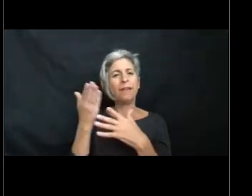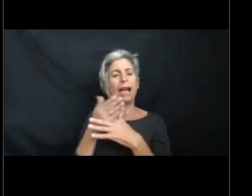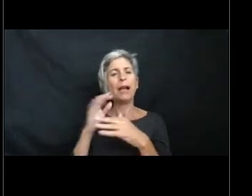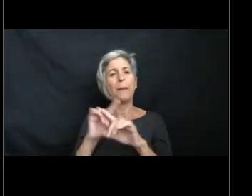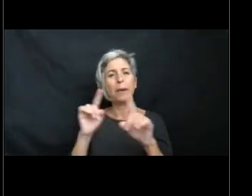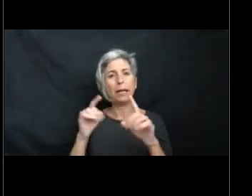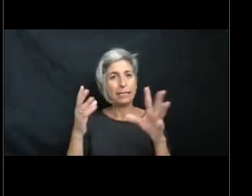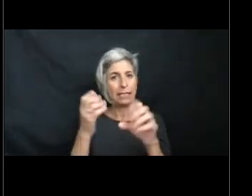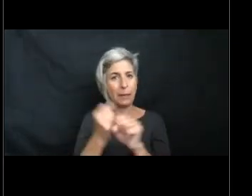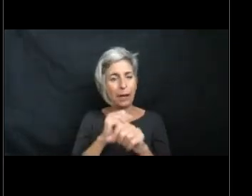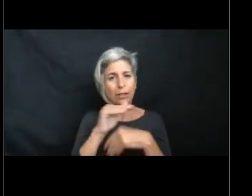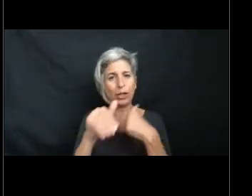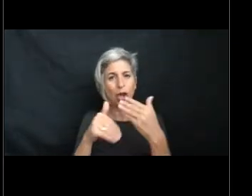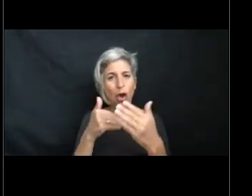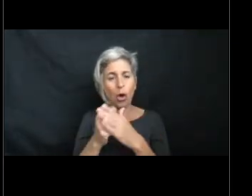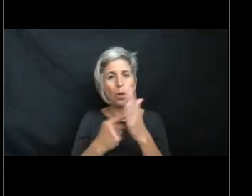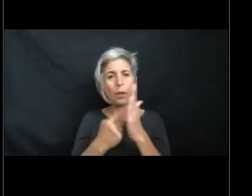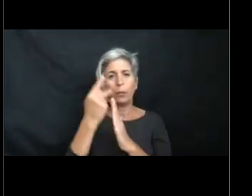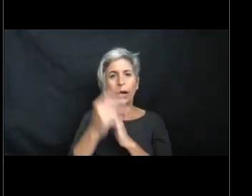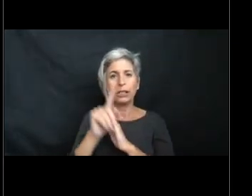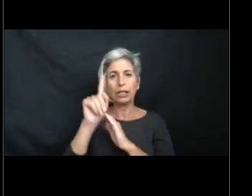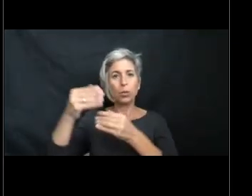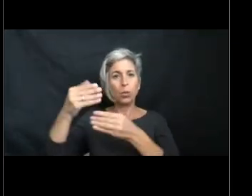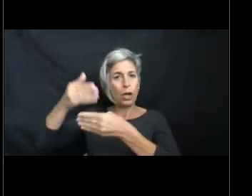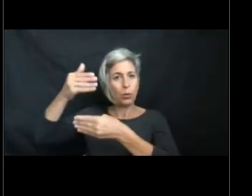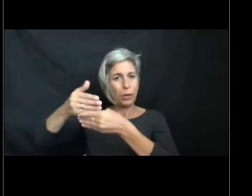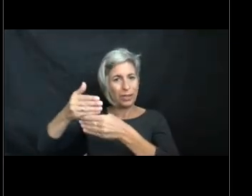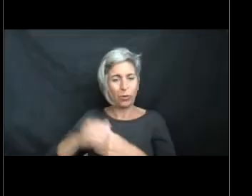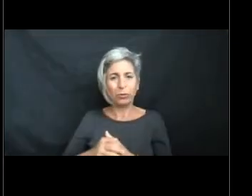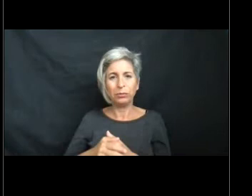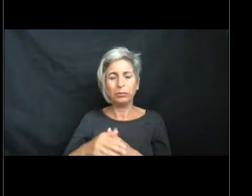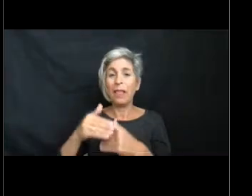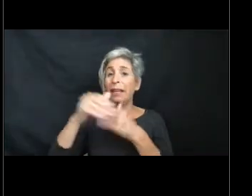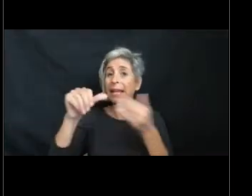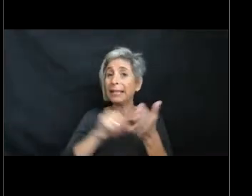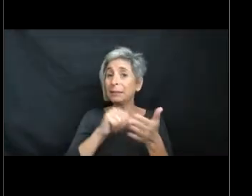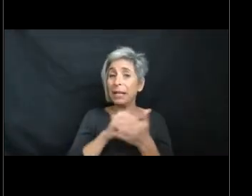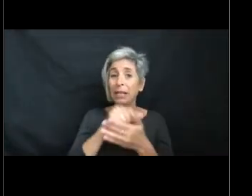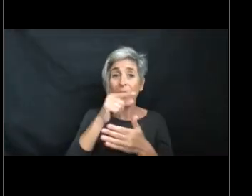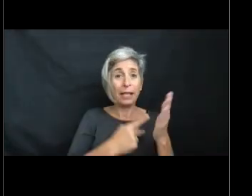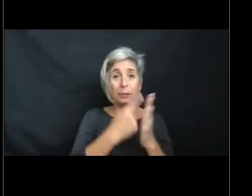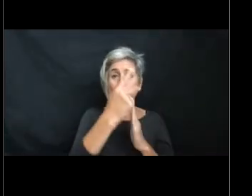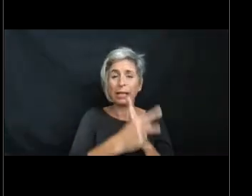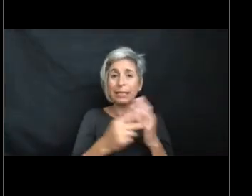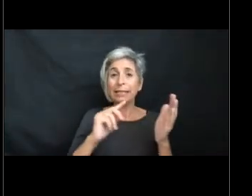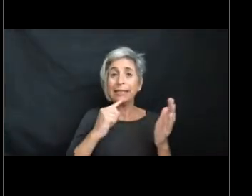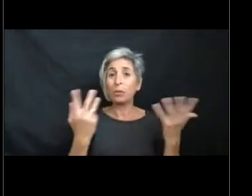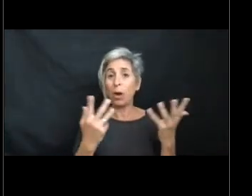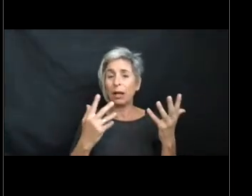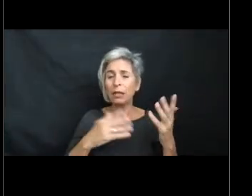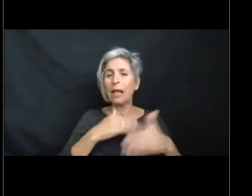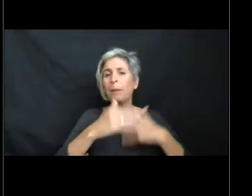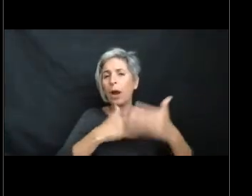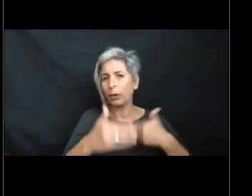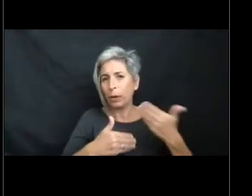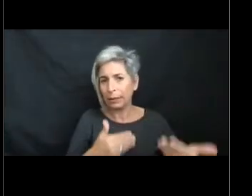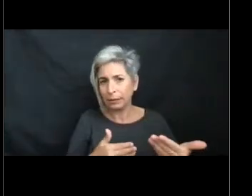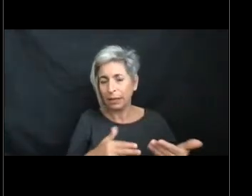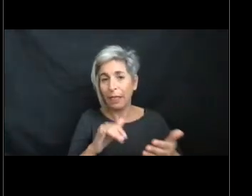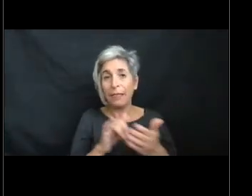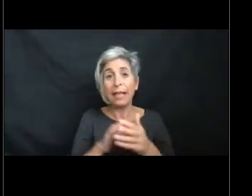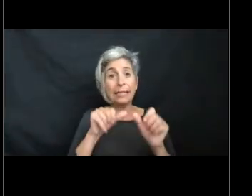project in this little window. So going to this next page, this project is actually in progress. So this is still the Explorer